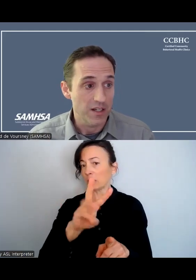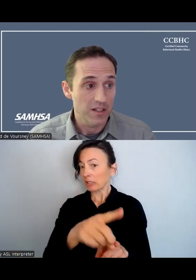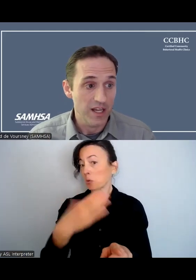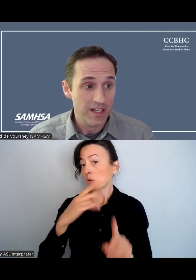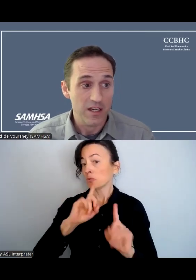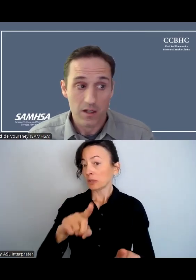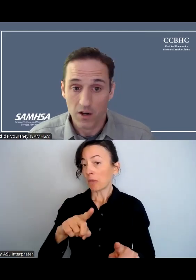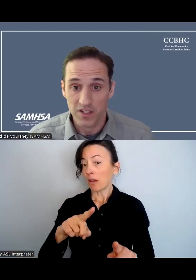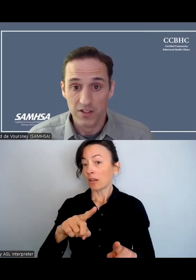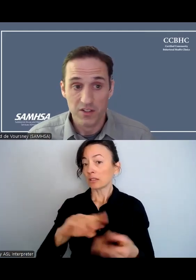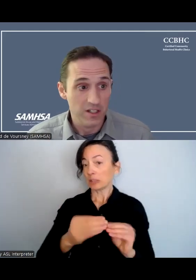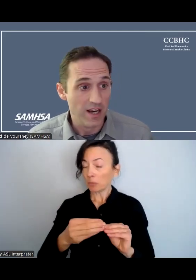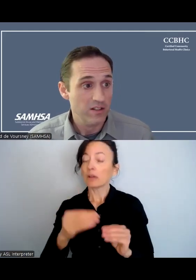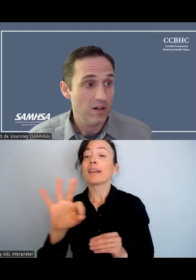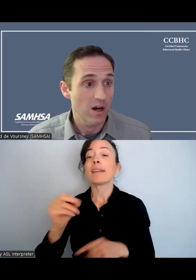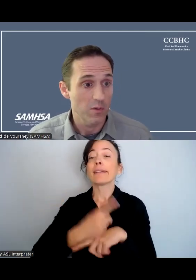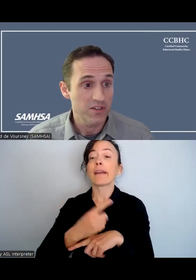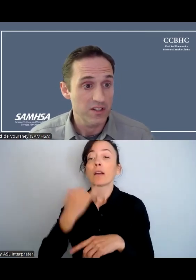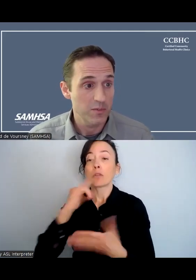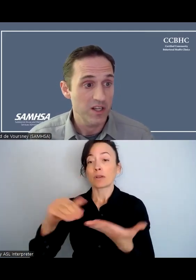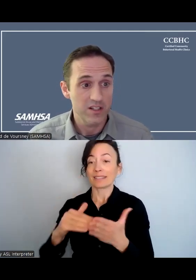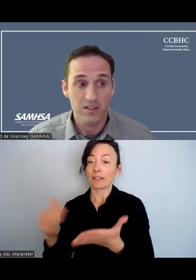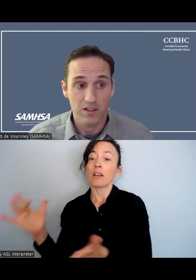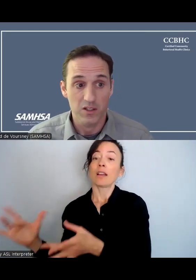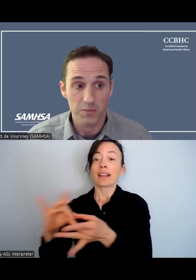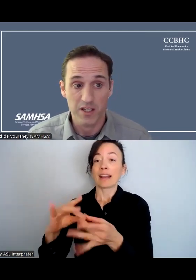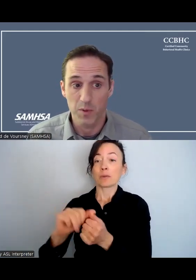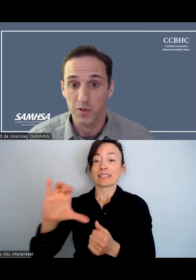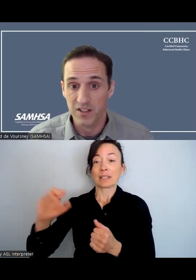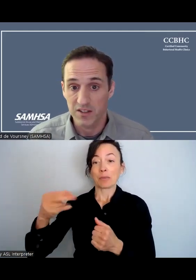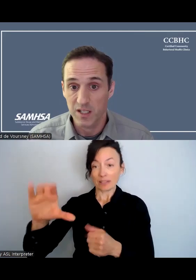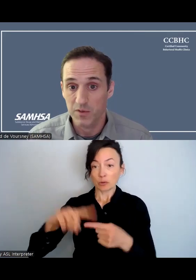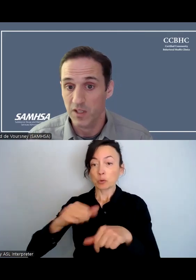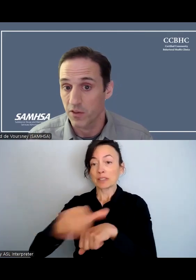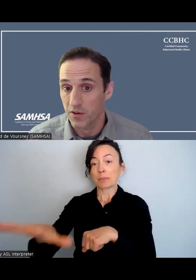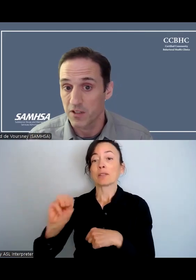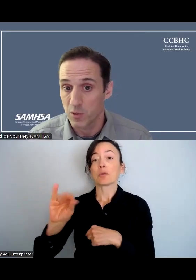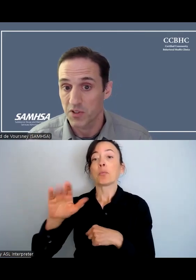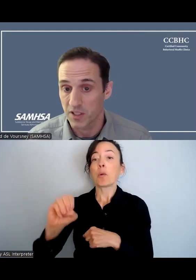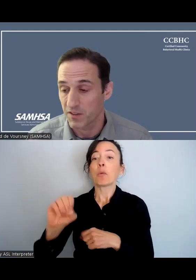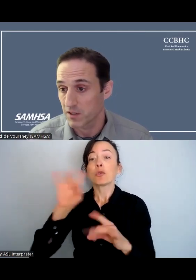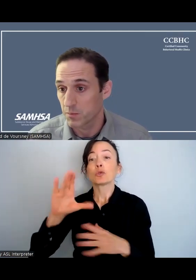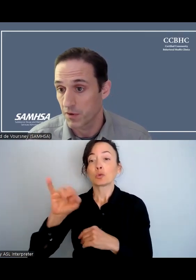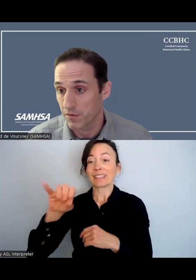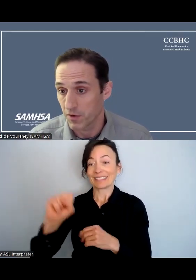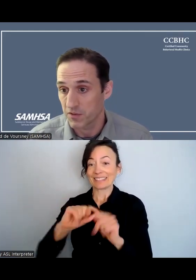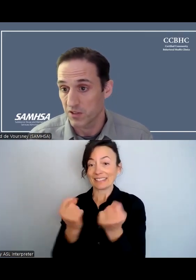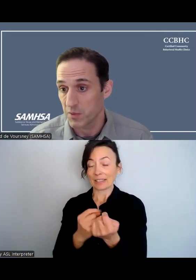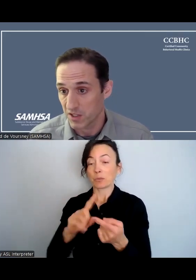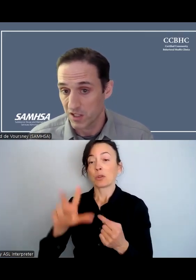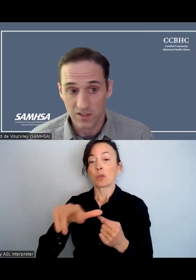But 988 call centers connect with CCBHCs to dispatch mobile crisis teams in 32%